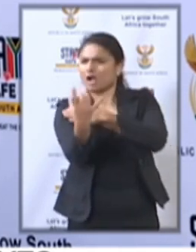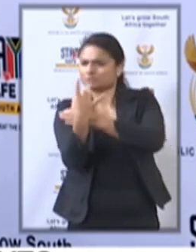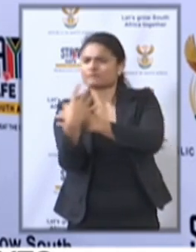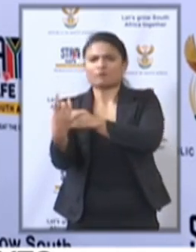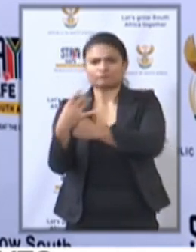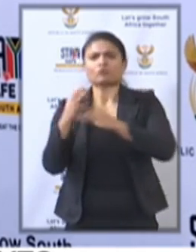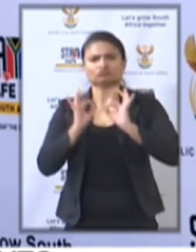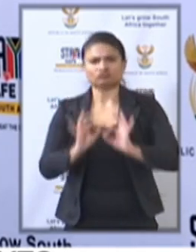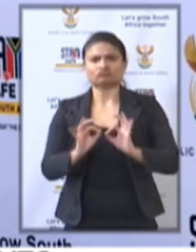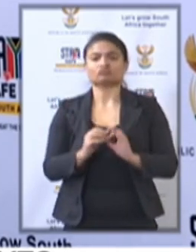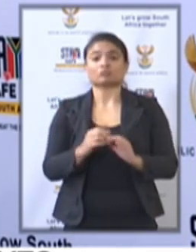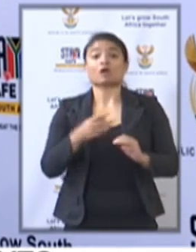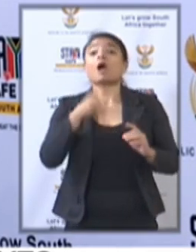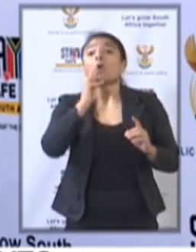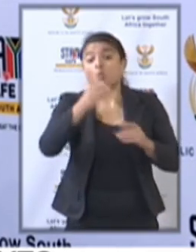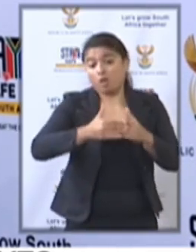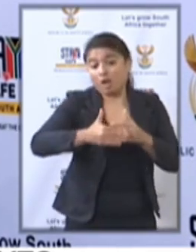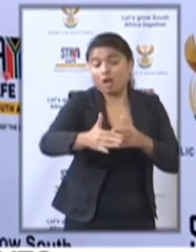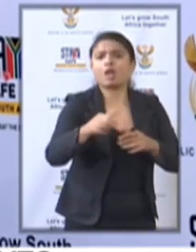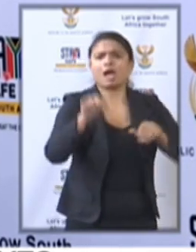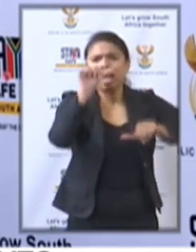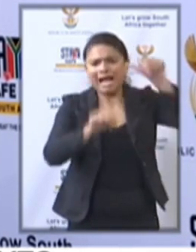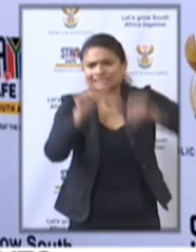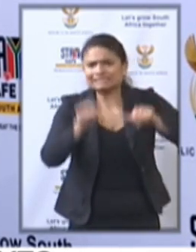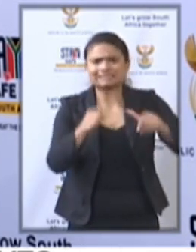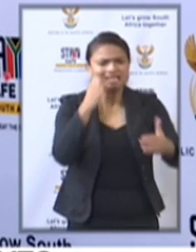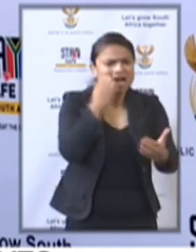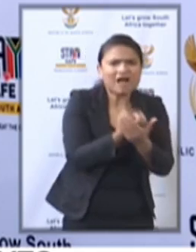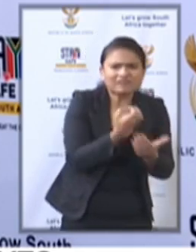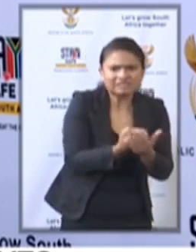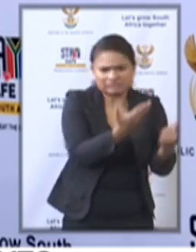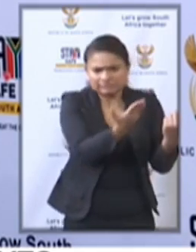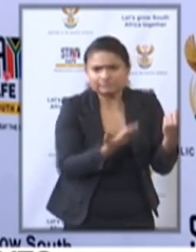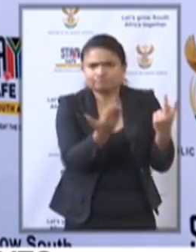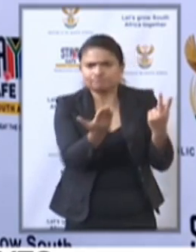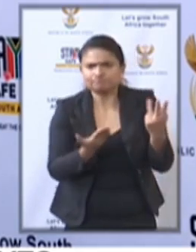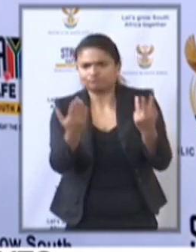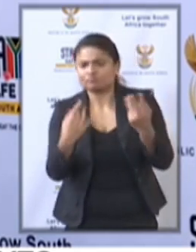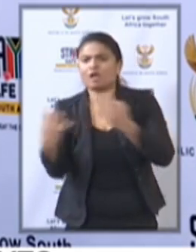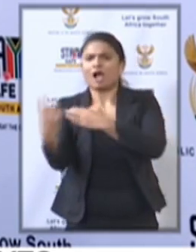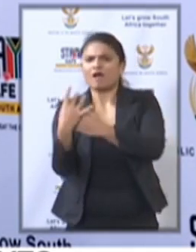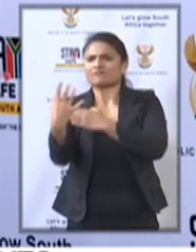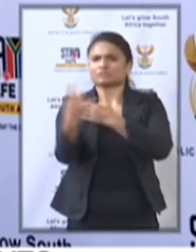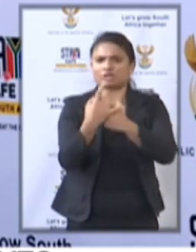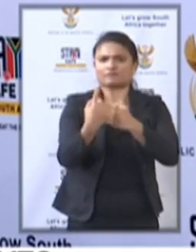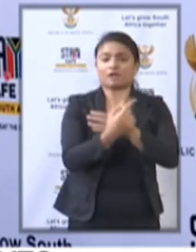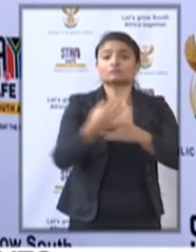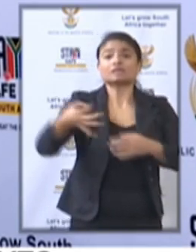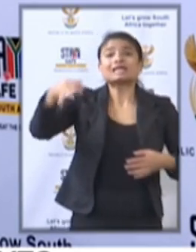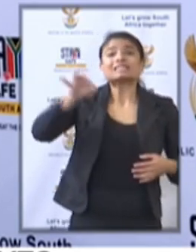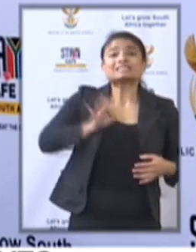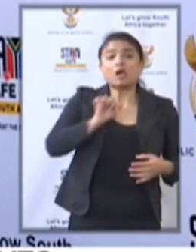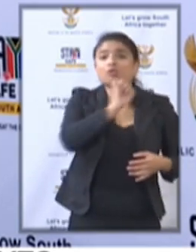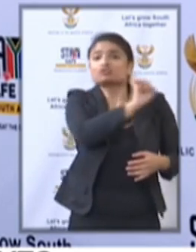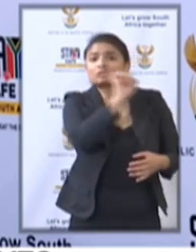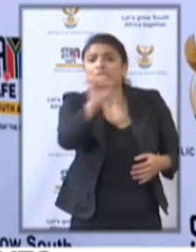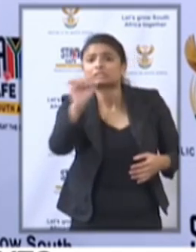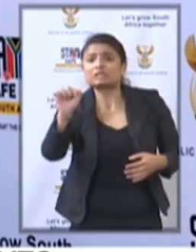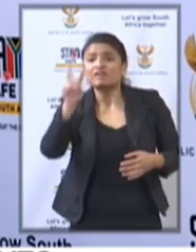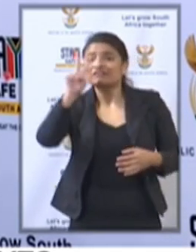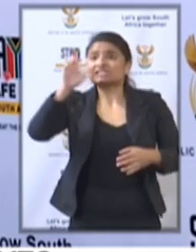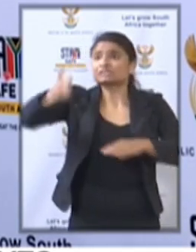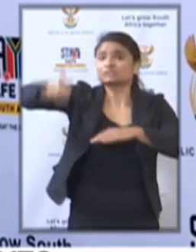will assess evidence and provide advice on the annual data on the remuneration of vice-chancellors and senior